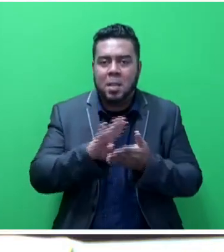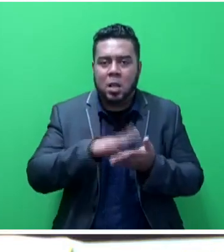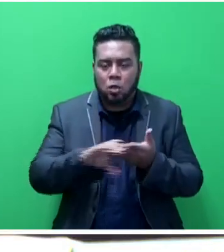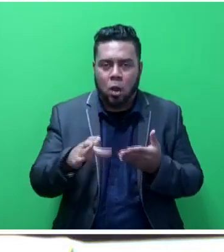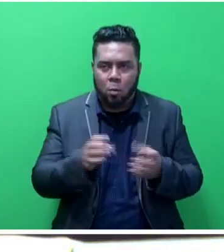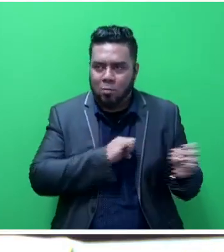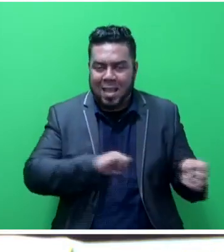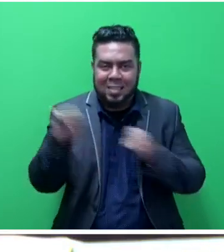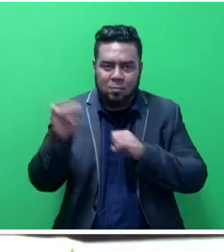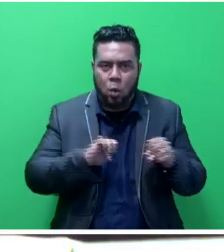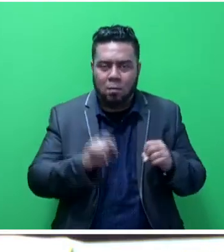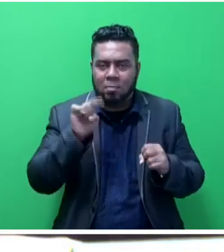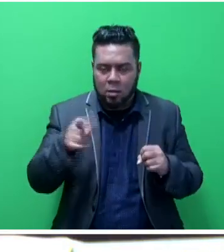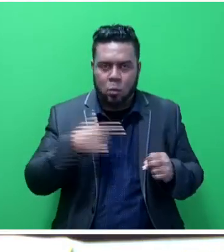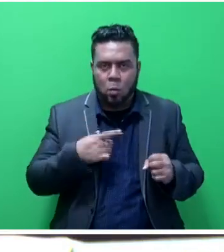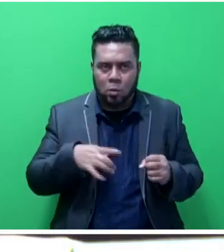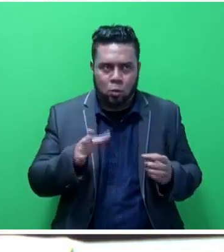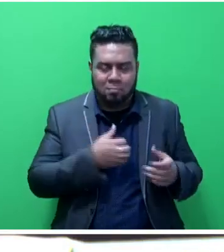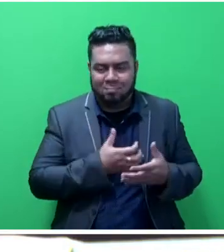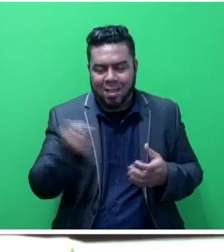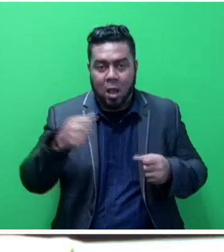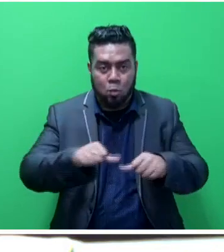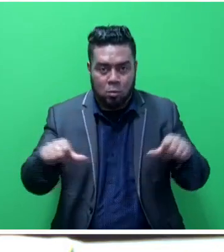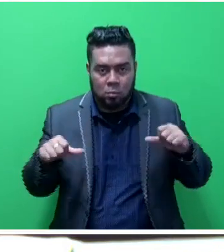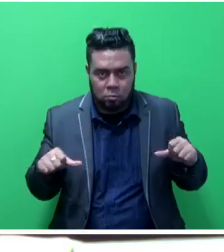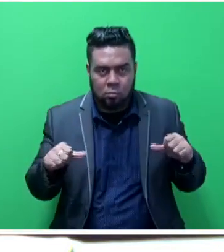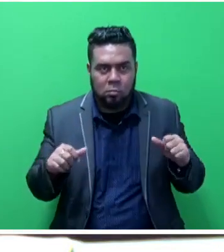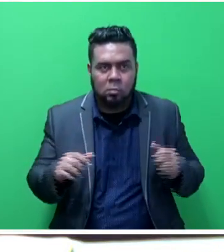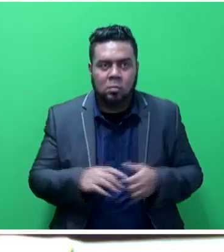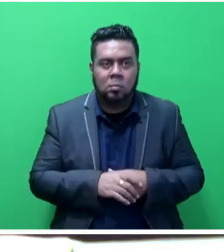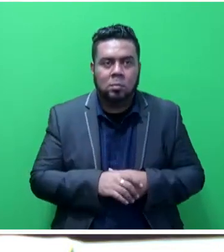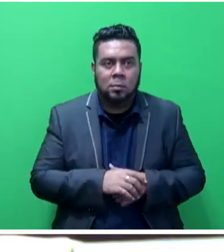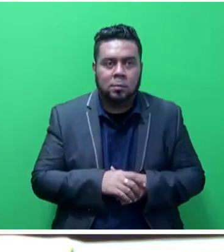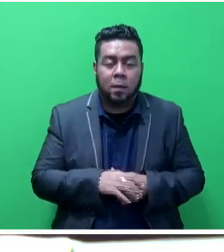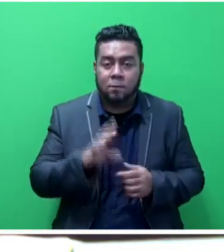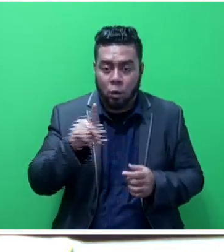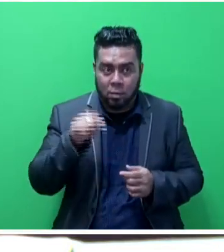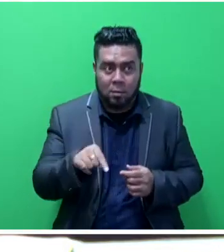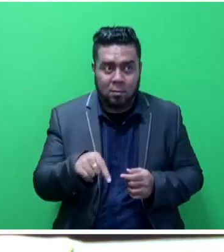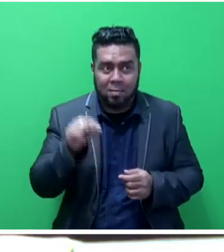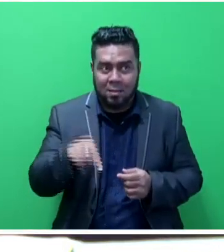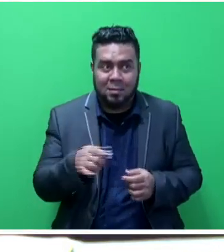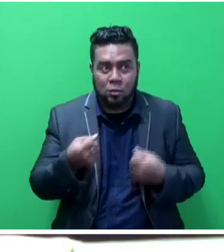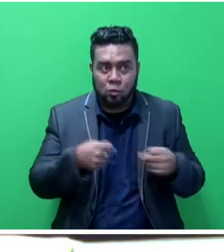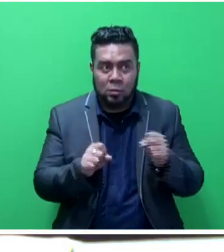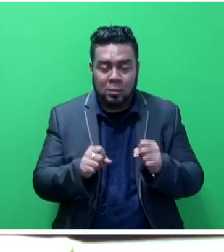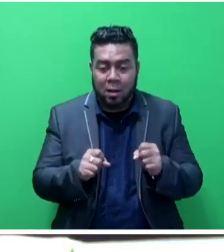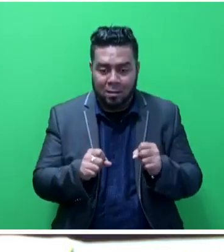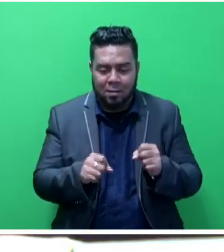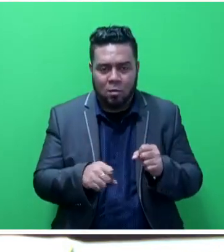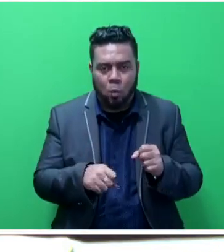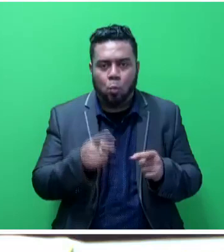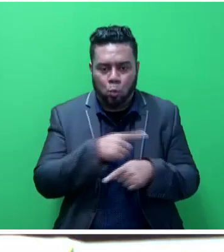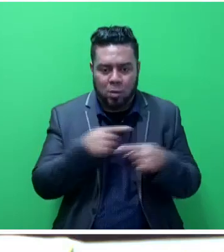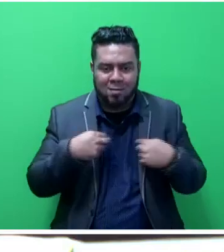Speaker. That's where we want to take agriculture to, Mr. Speaker. And for that, this is the strategy that I outlined. We